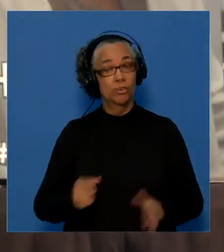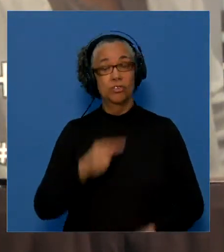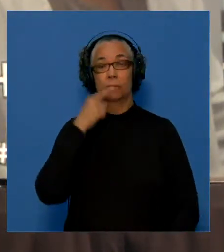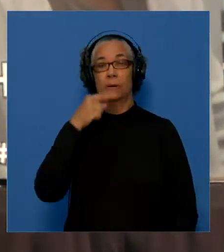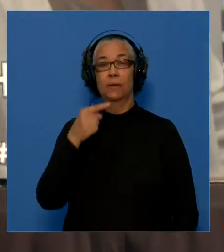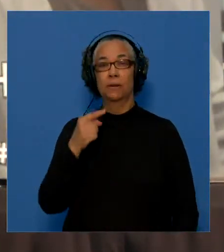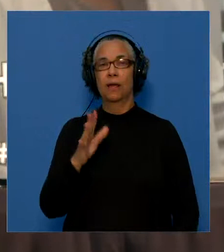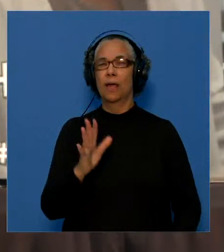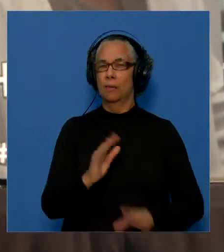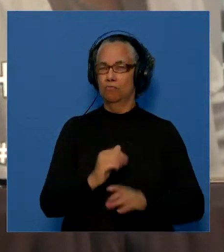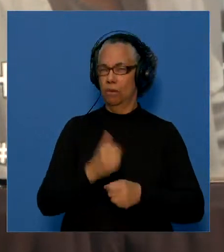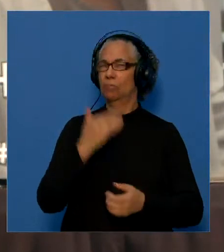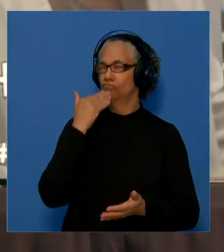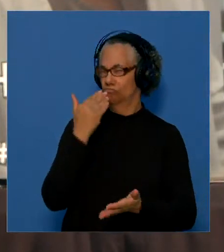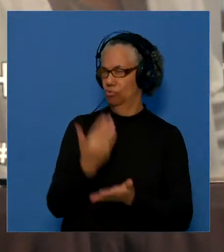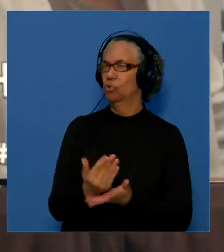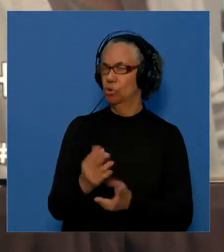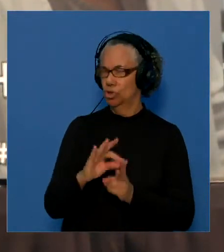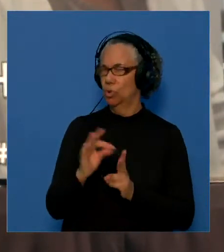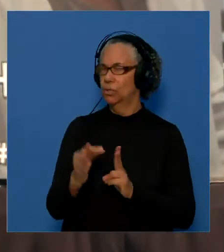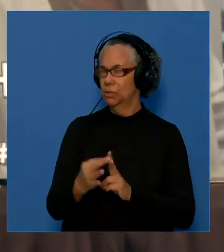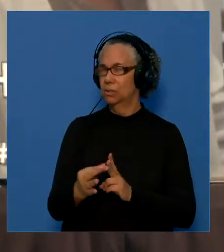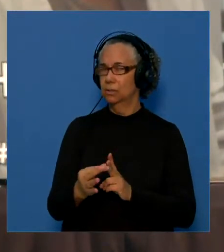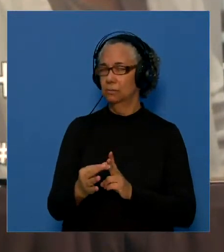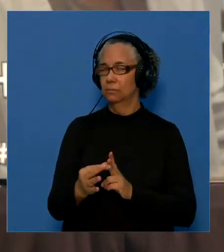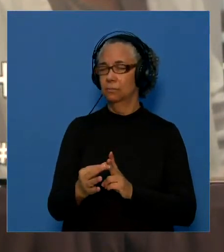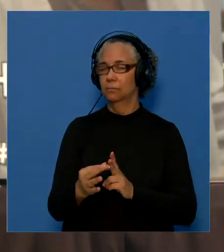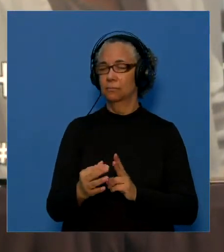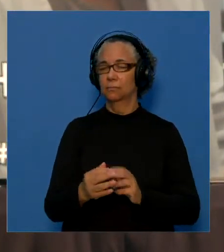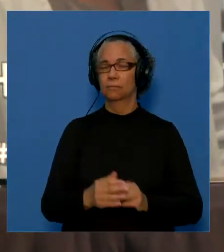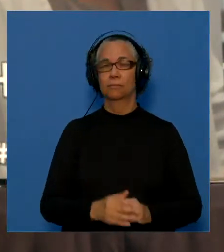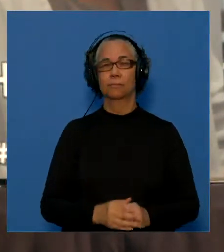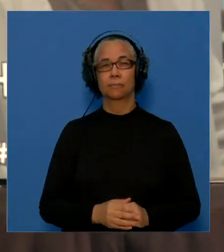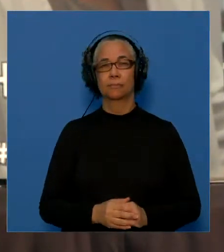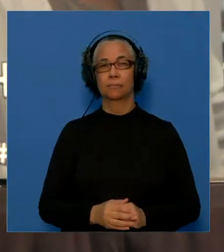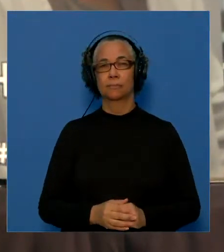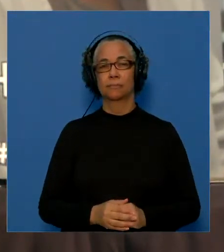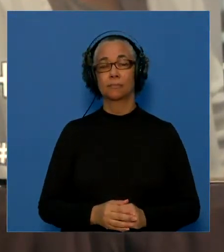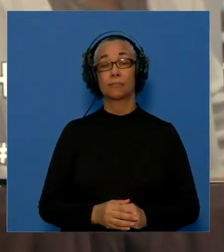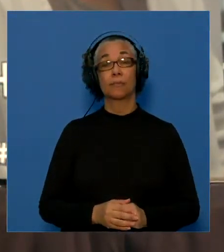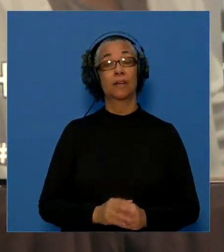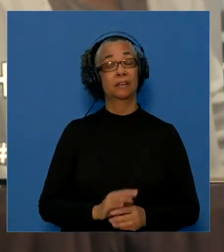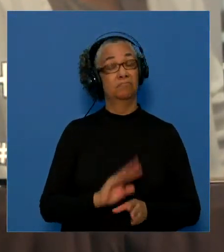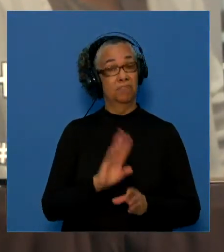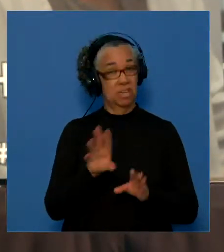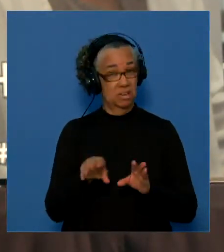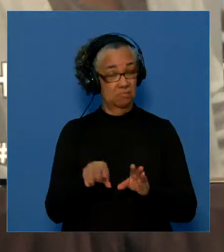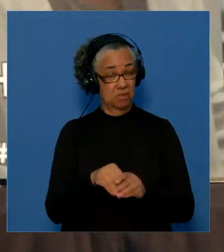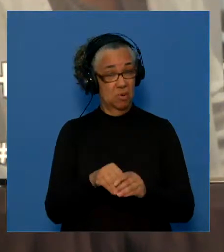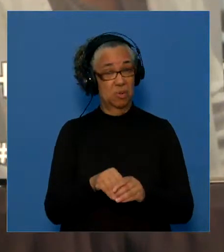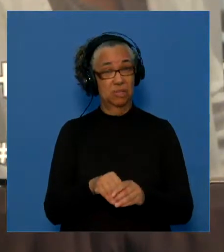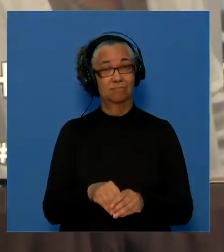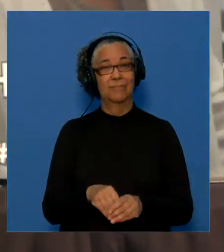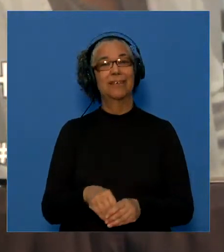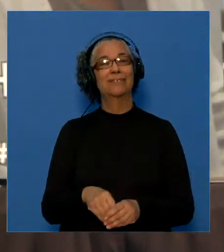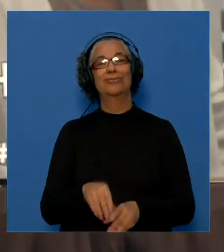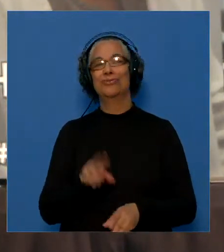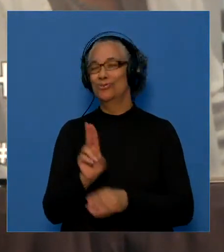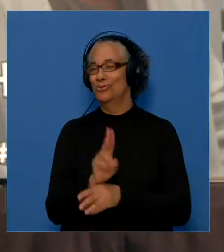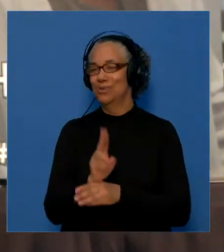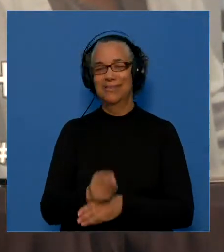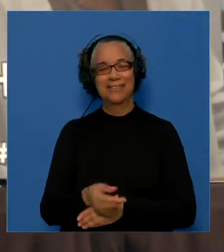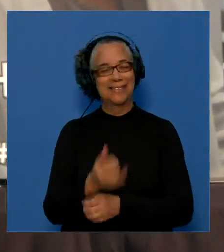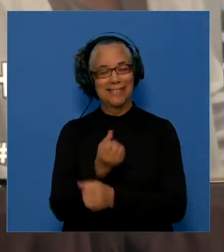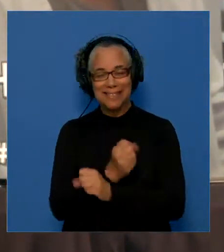make sensible choices. This includes exercising safe and responsible